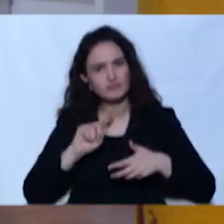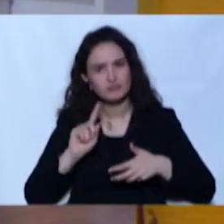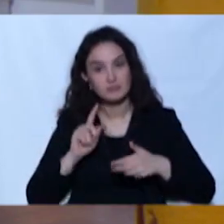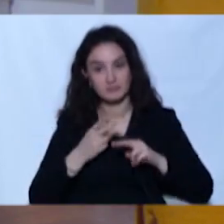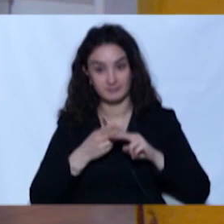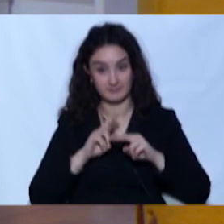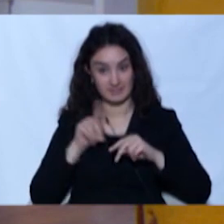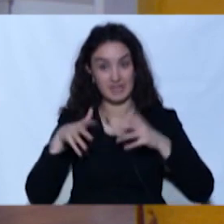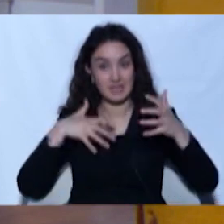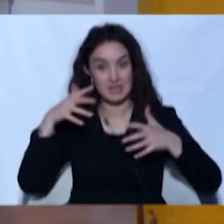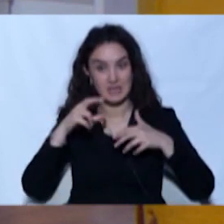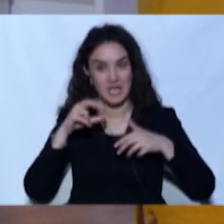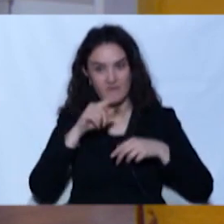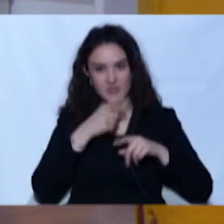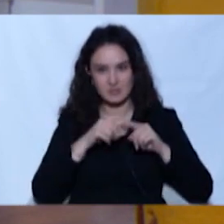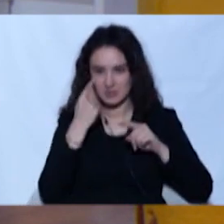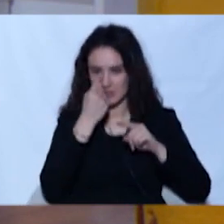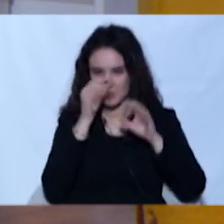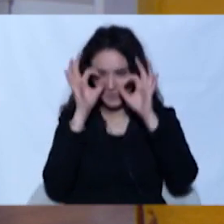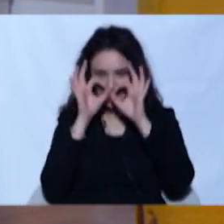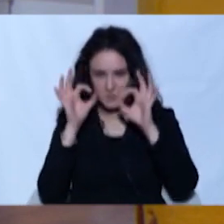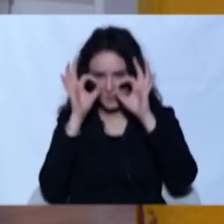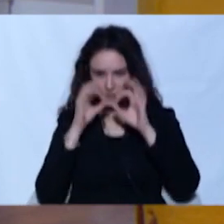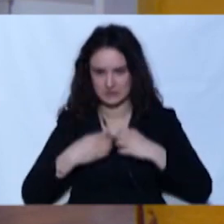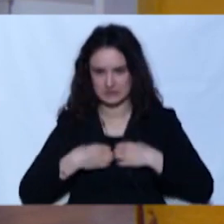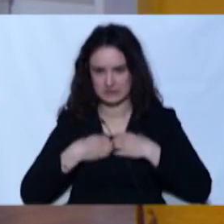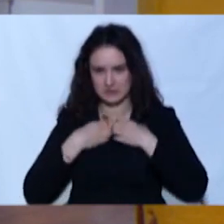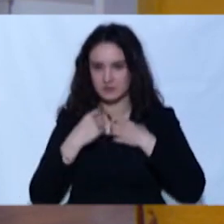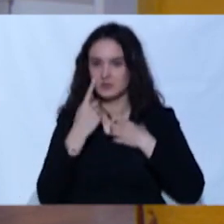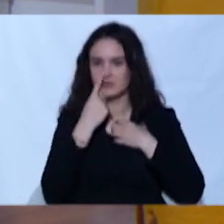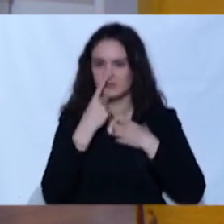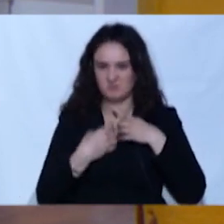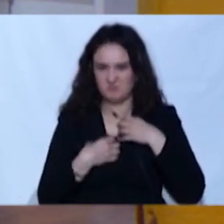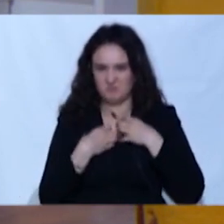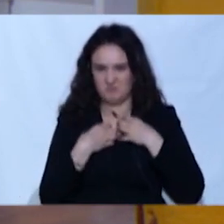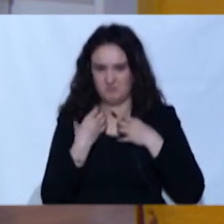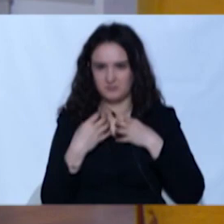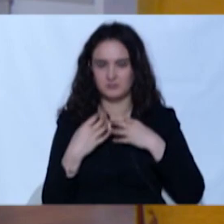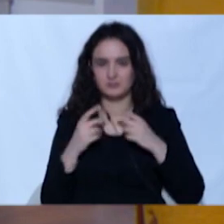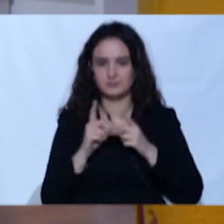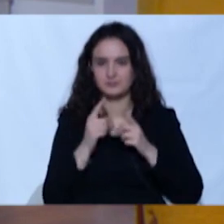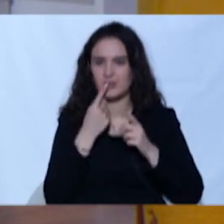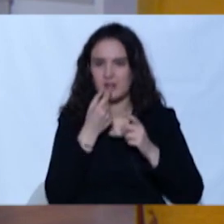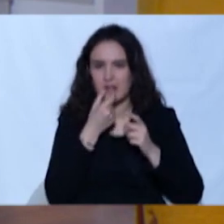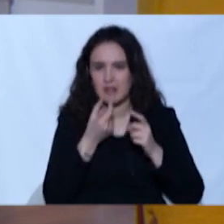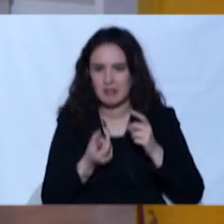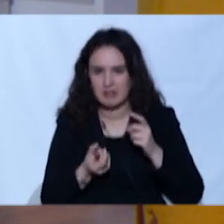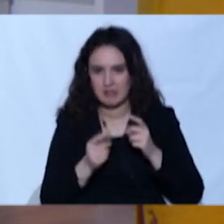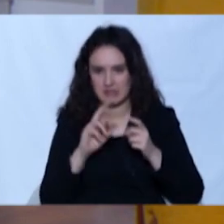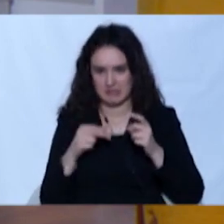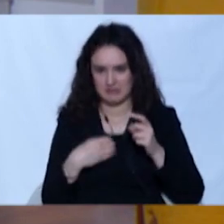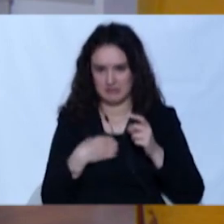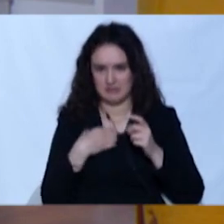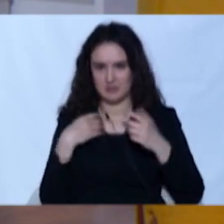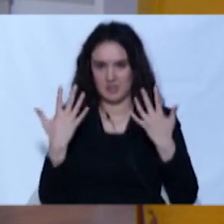gruffalo has terrible eyes, a terrible nose, a terrible tongue, and